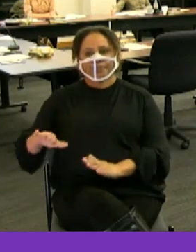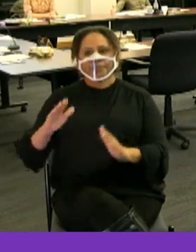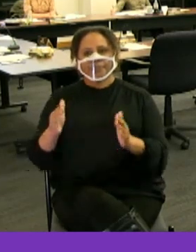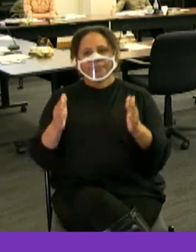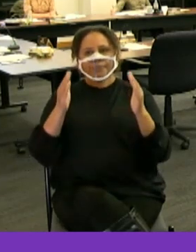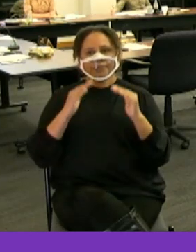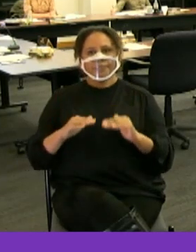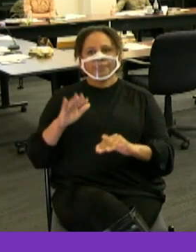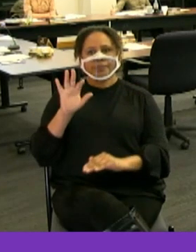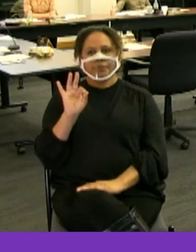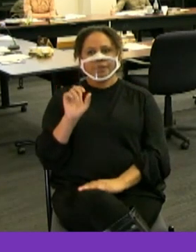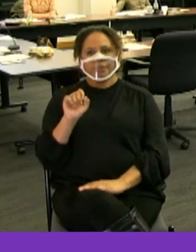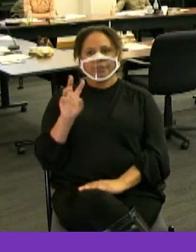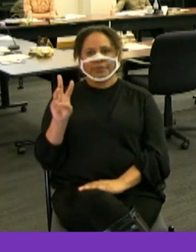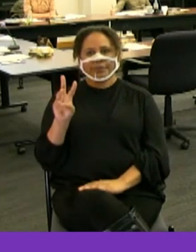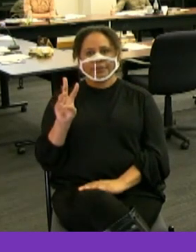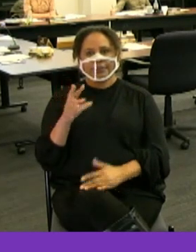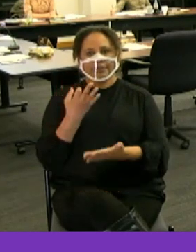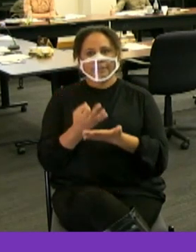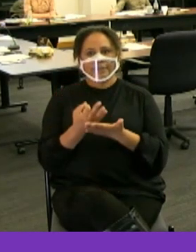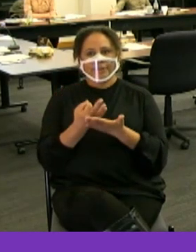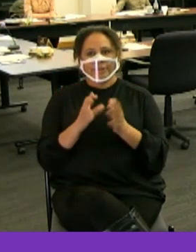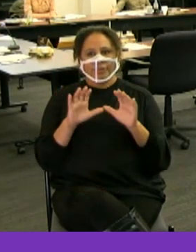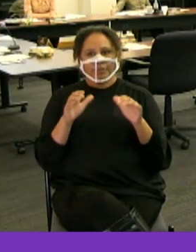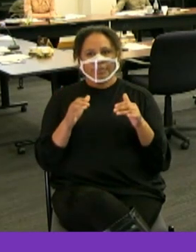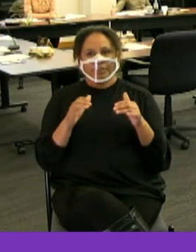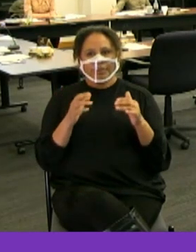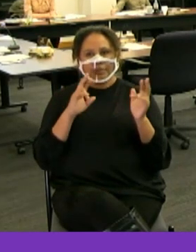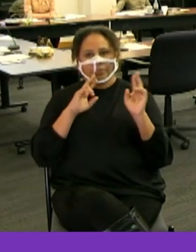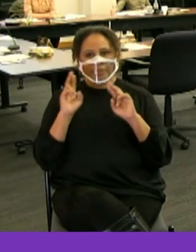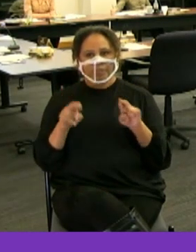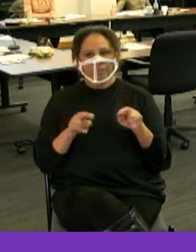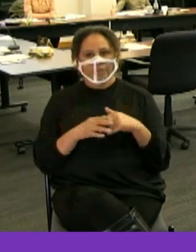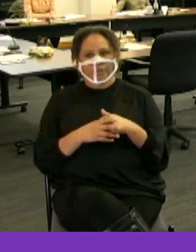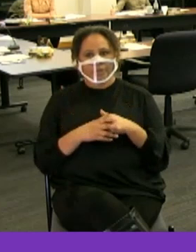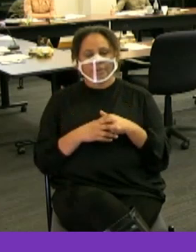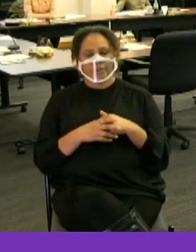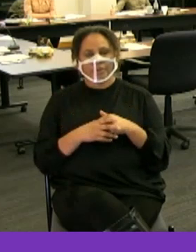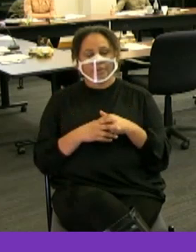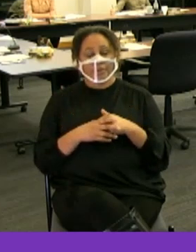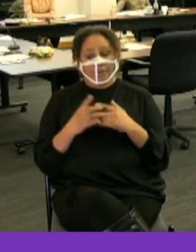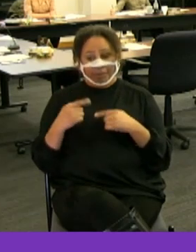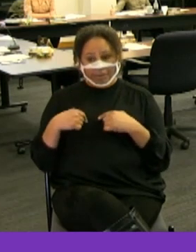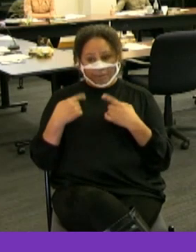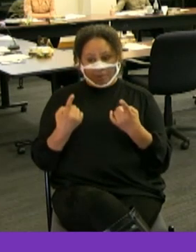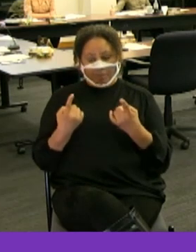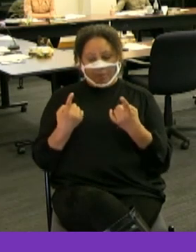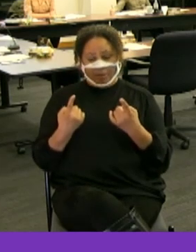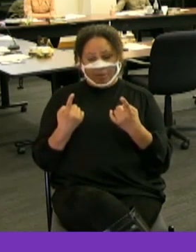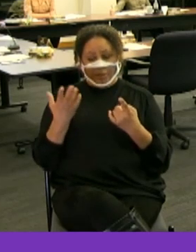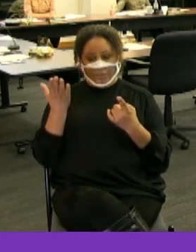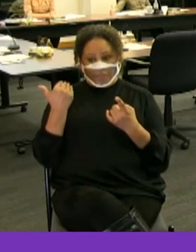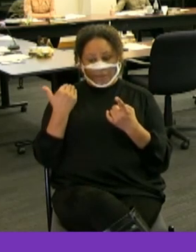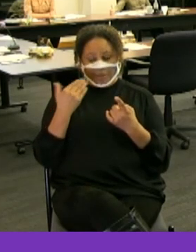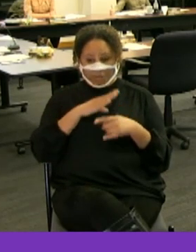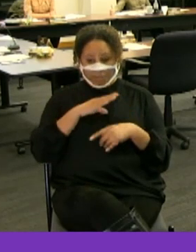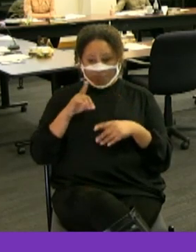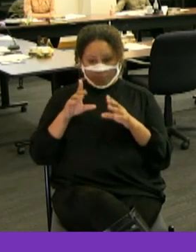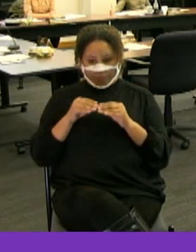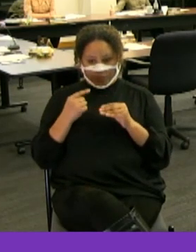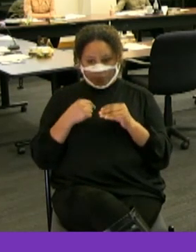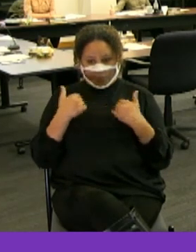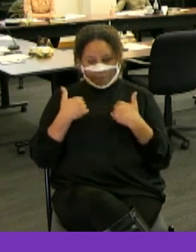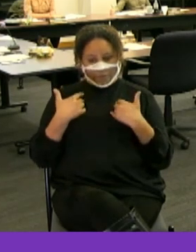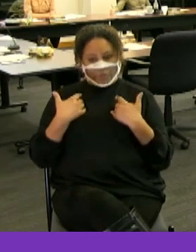9.6 Financial Committee Report. We've only met once since the last board meeting. We had a strong presentation at the last board meeting